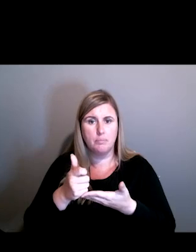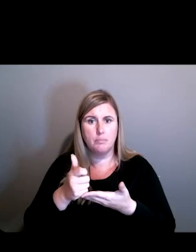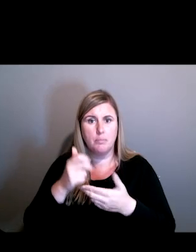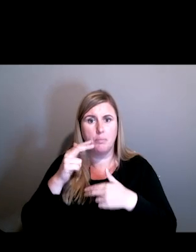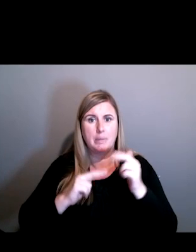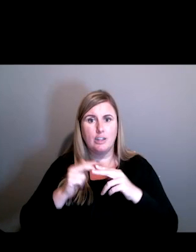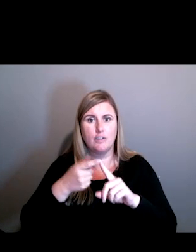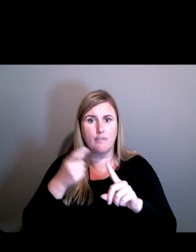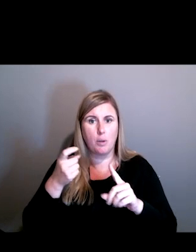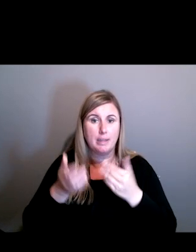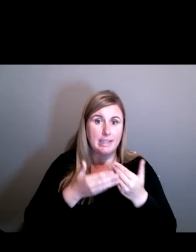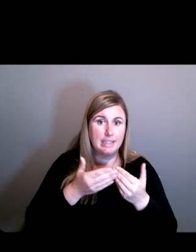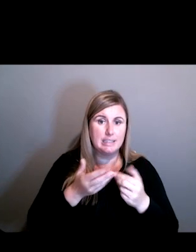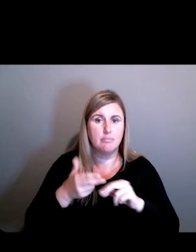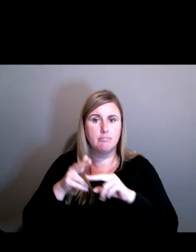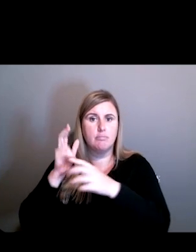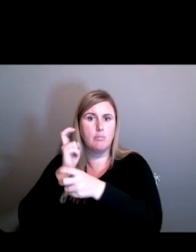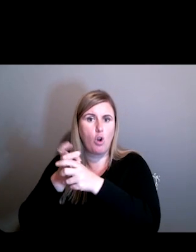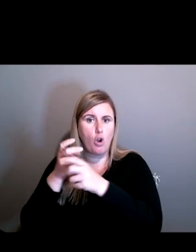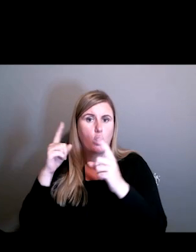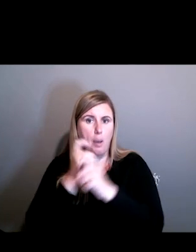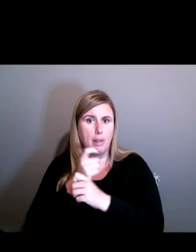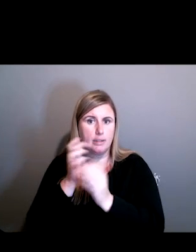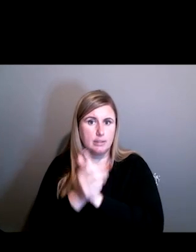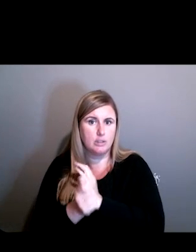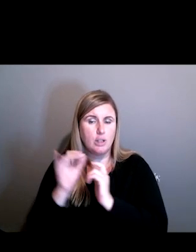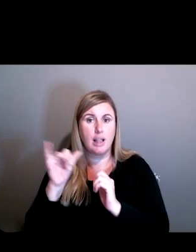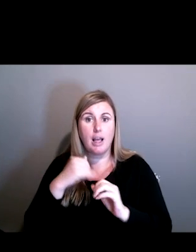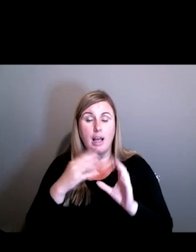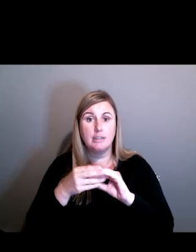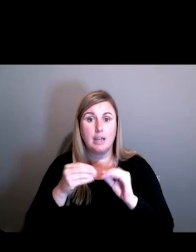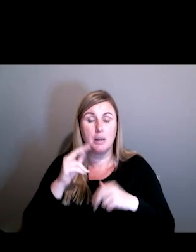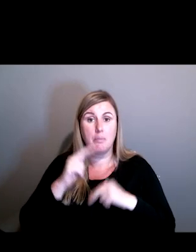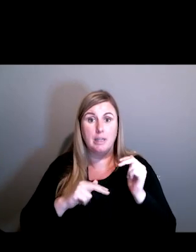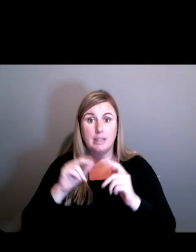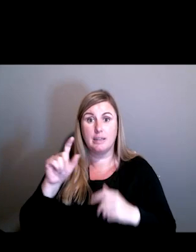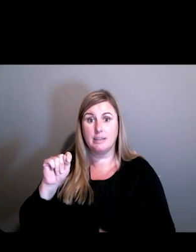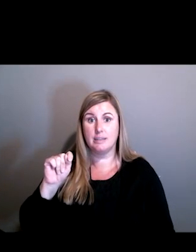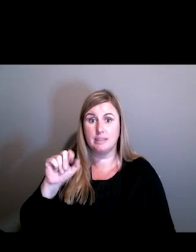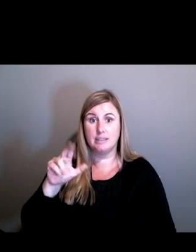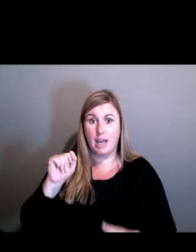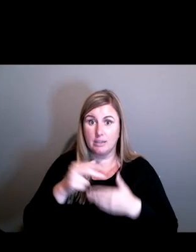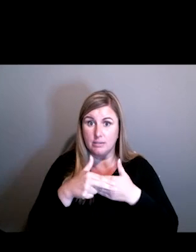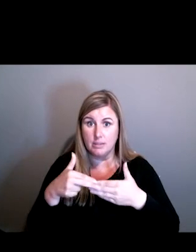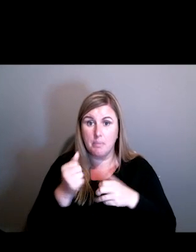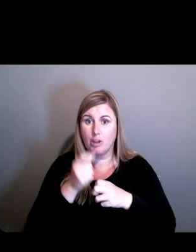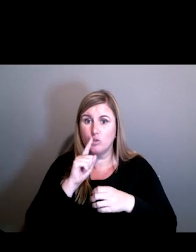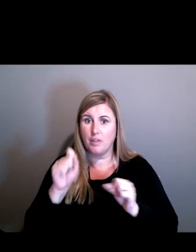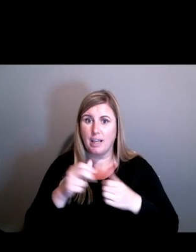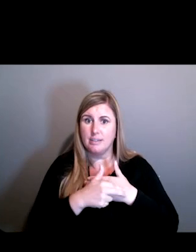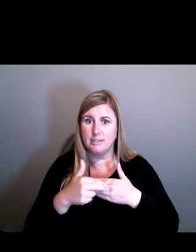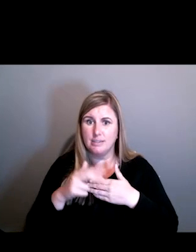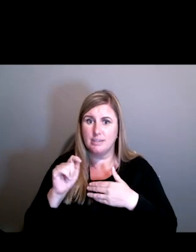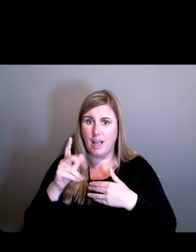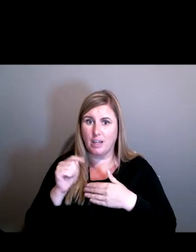help build from easy to harder, more complex skills. So like I said, building those tacts, making sure that they can